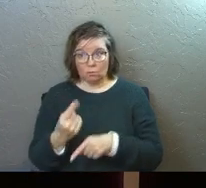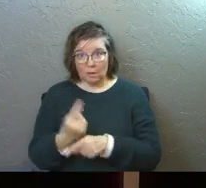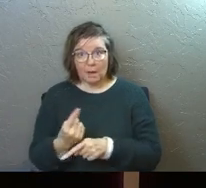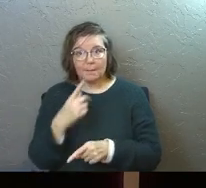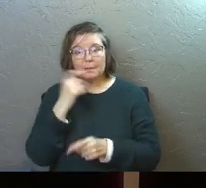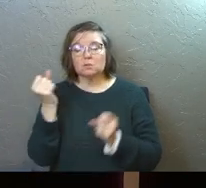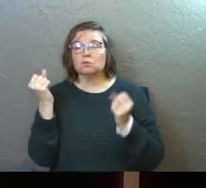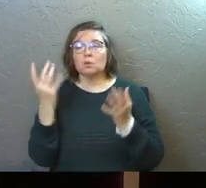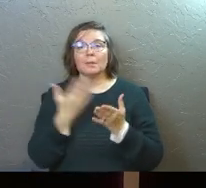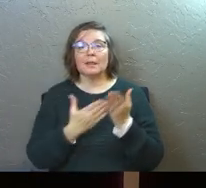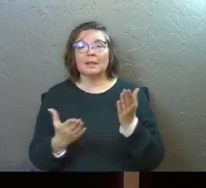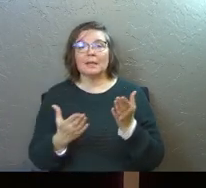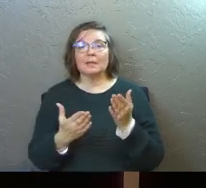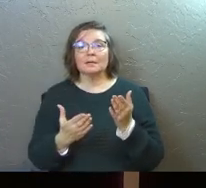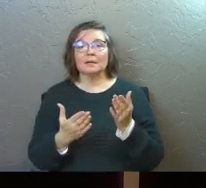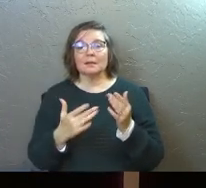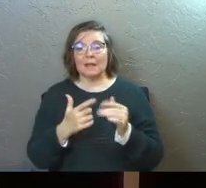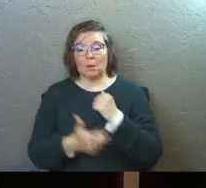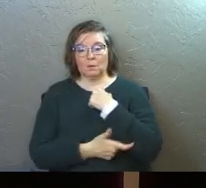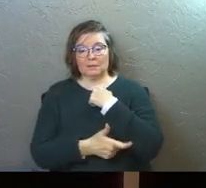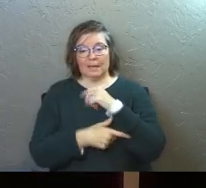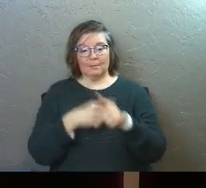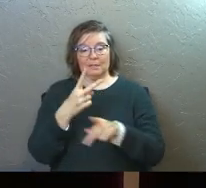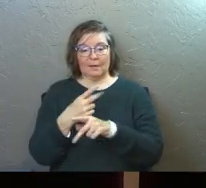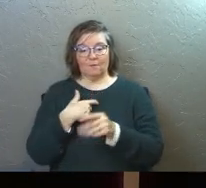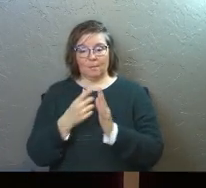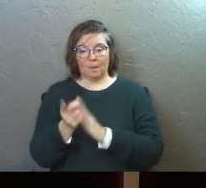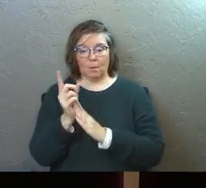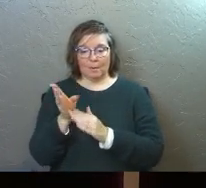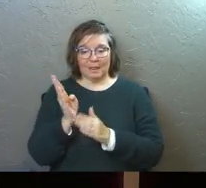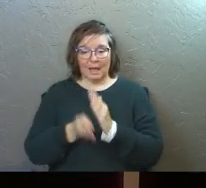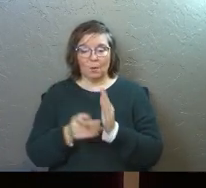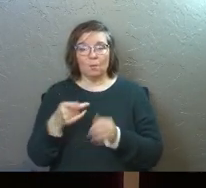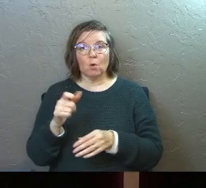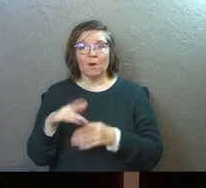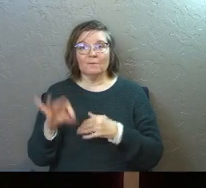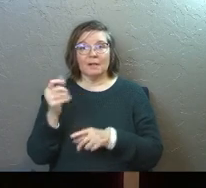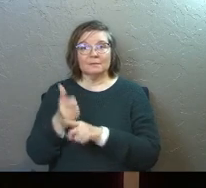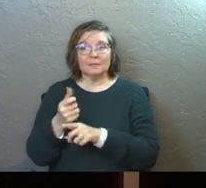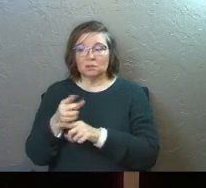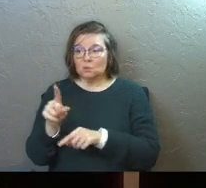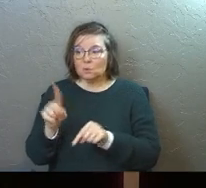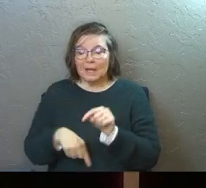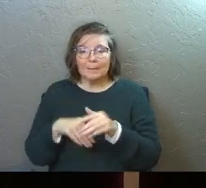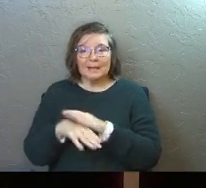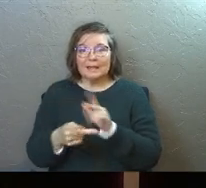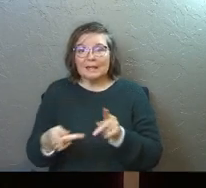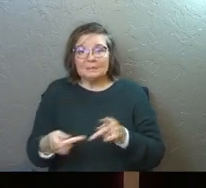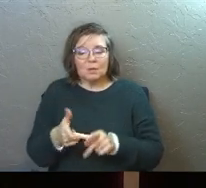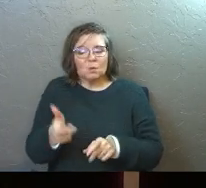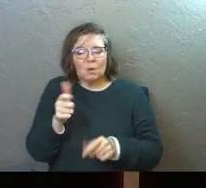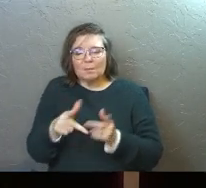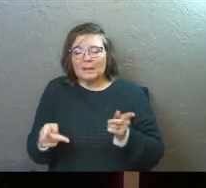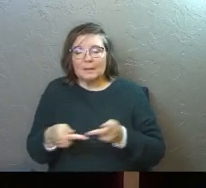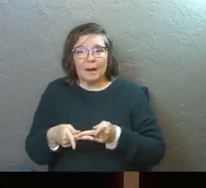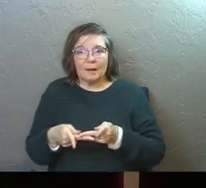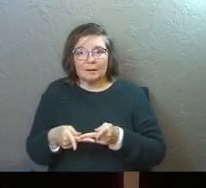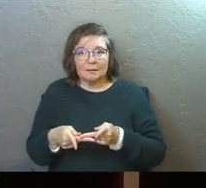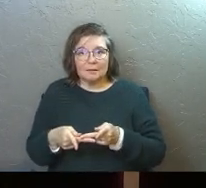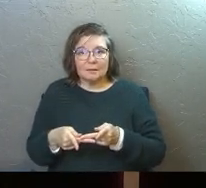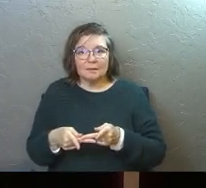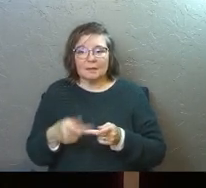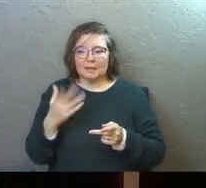right? Because there's so many things that will attempt to keep us from the moment at the end where Paul finds himself saying, you can't be in that spot. You won't be in that